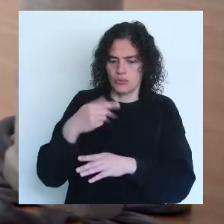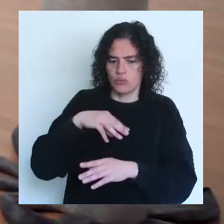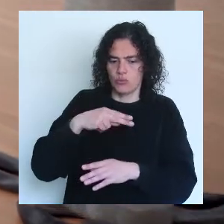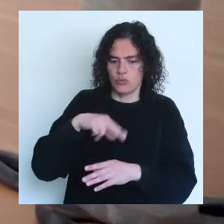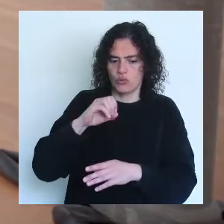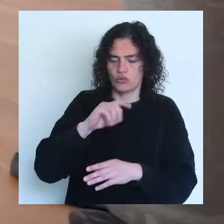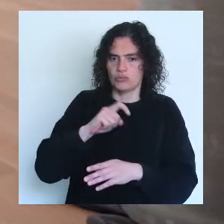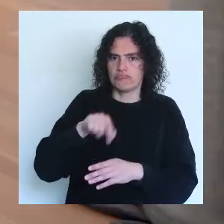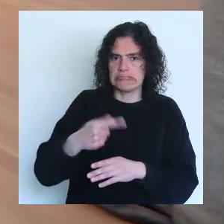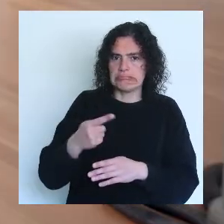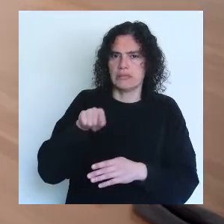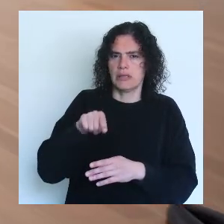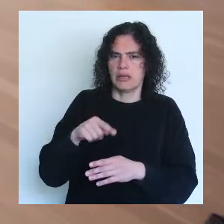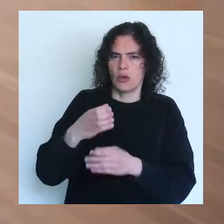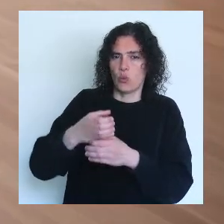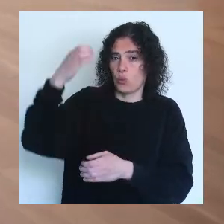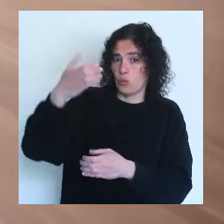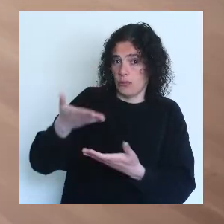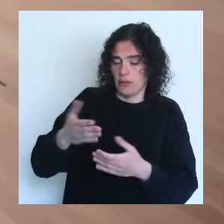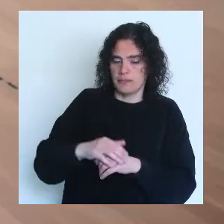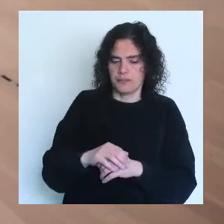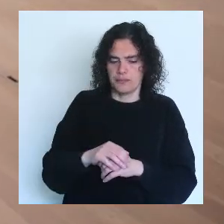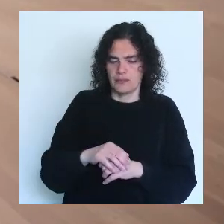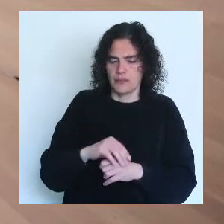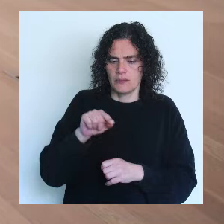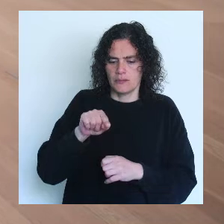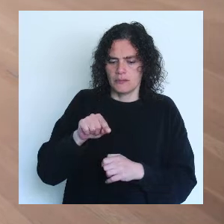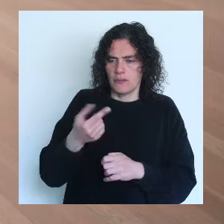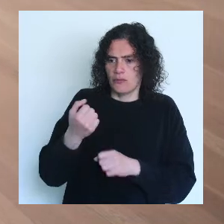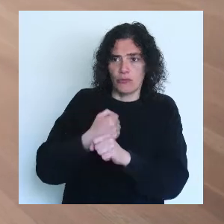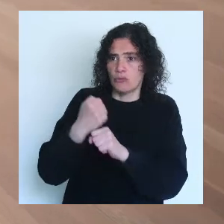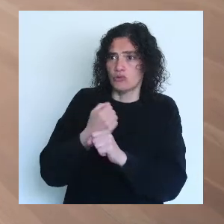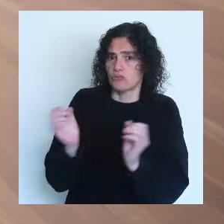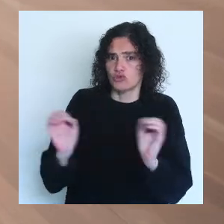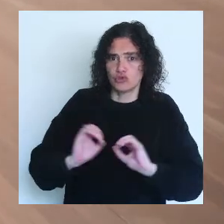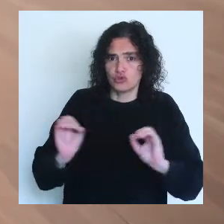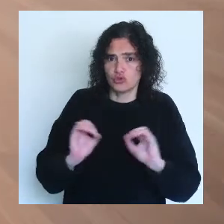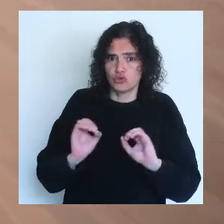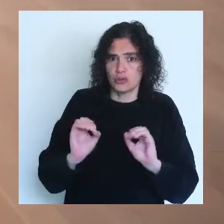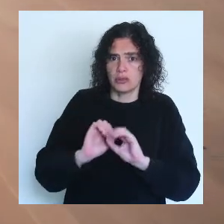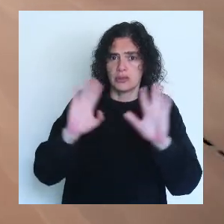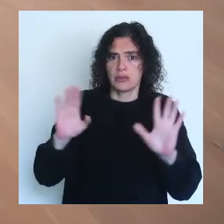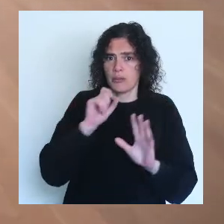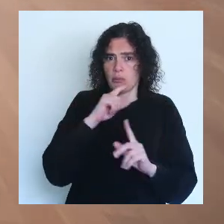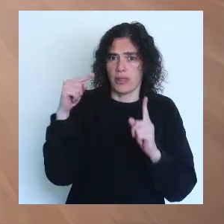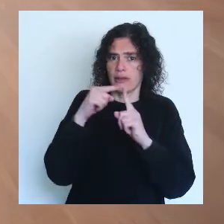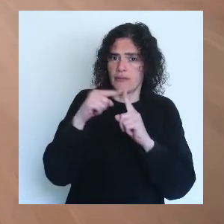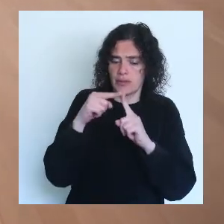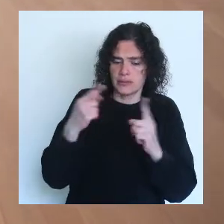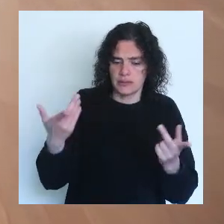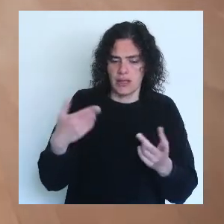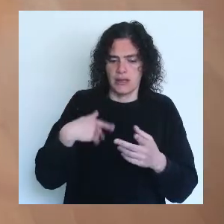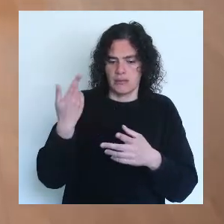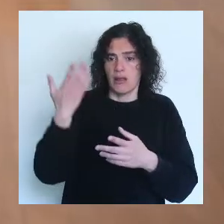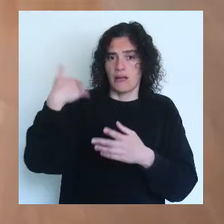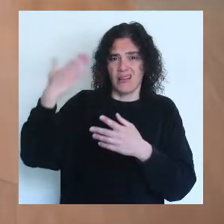piece by Juan Munoz, it's a column that doesn't have its function anymore. So of course it can be a